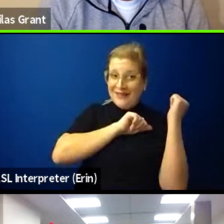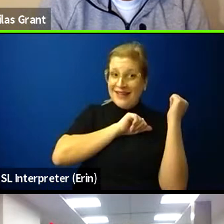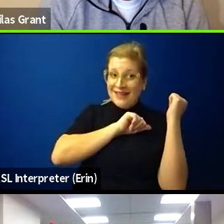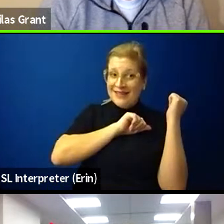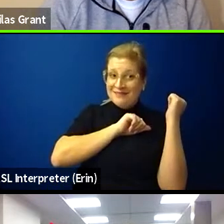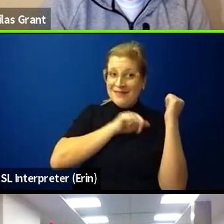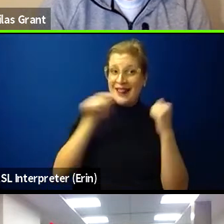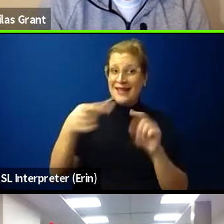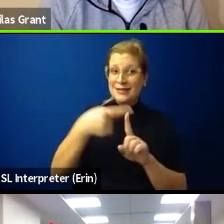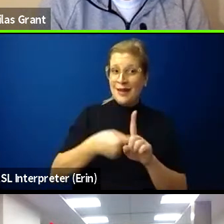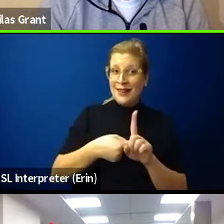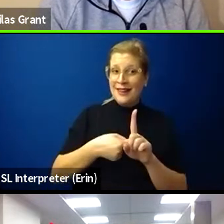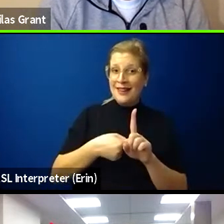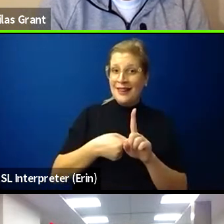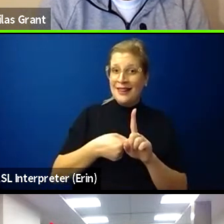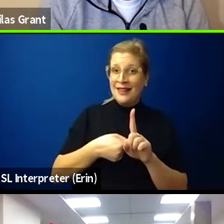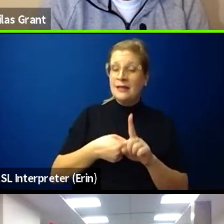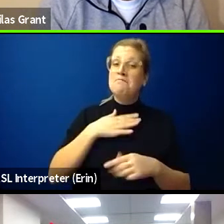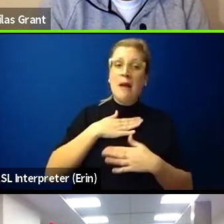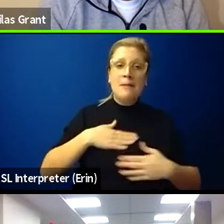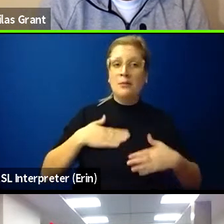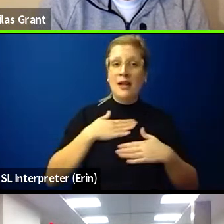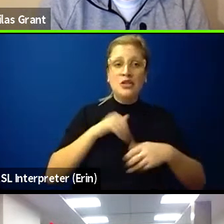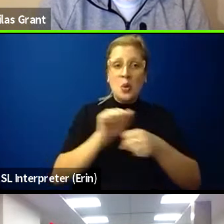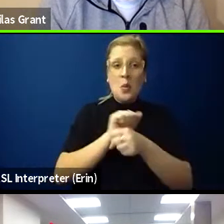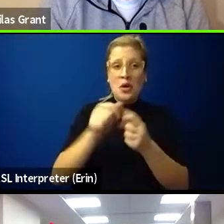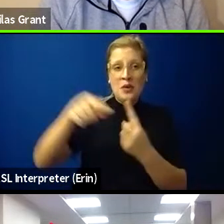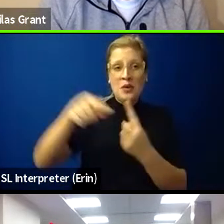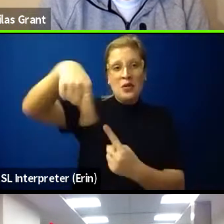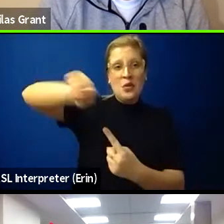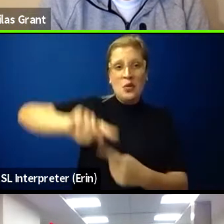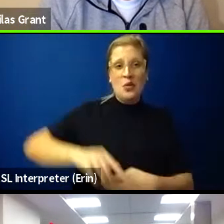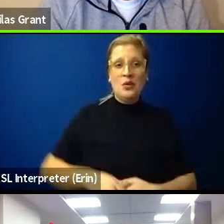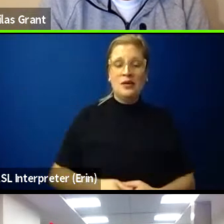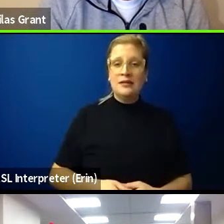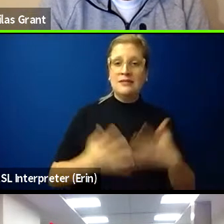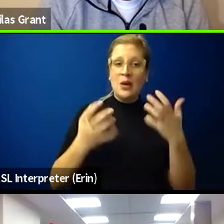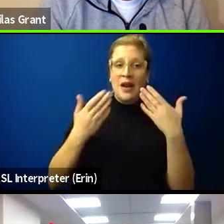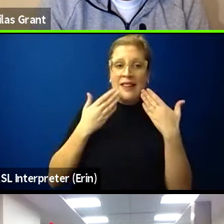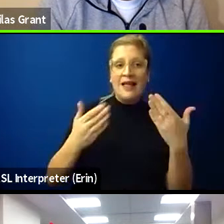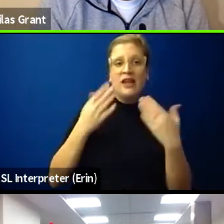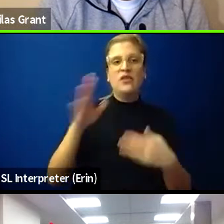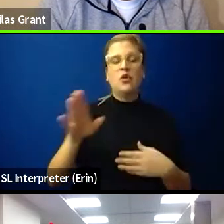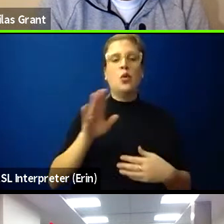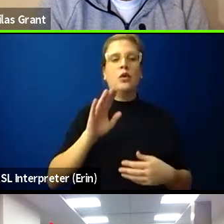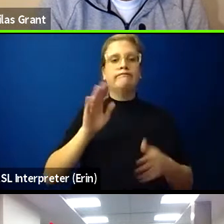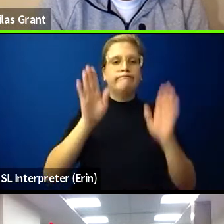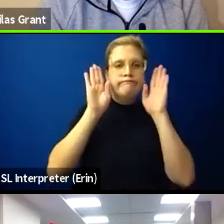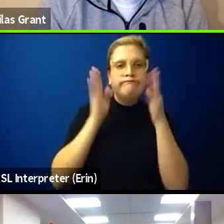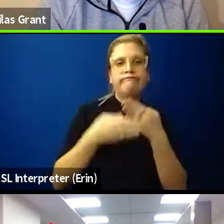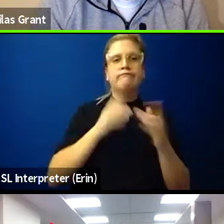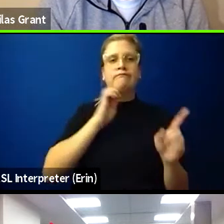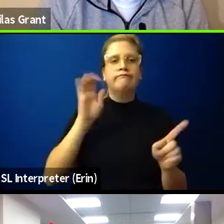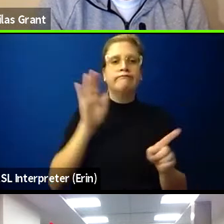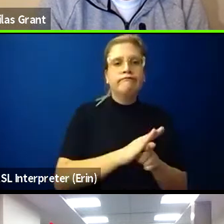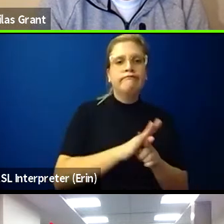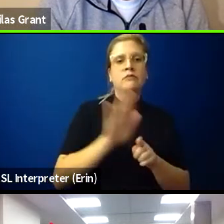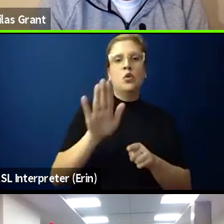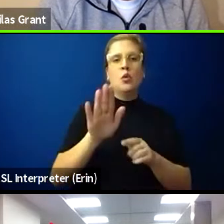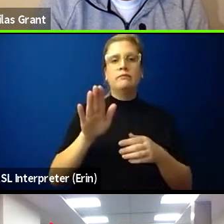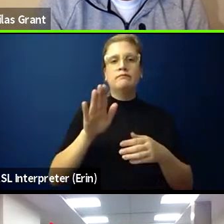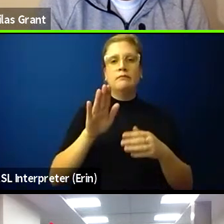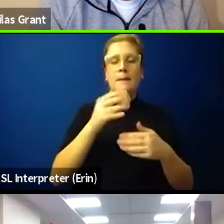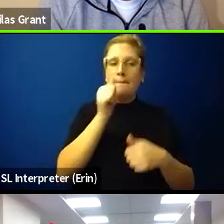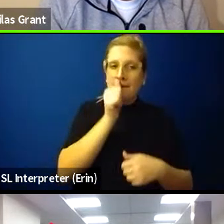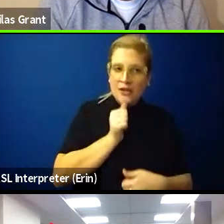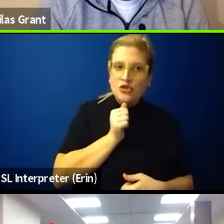this particular month, it's been my pleasure working with you all. I want to thank you all for your dedication, your patience, and your graciousness